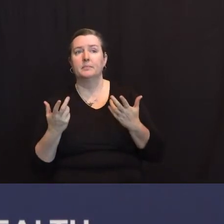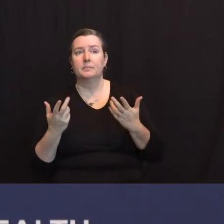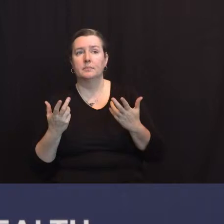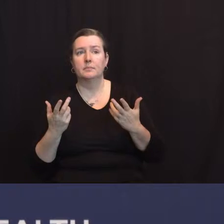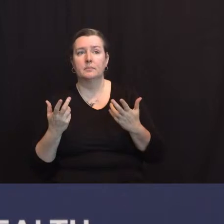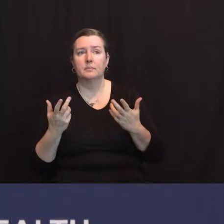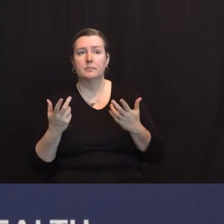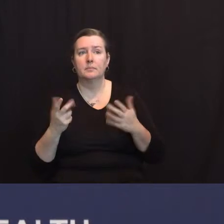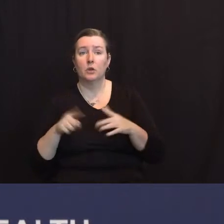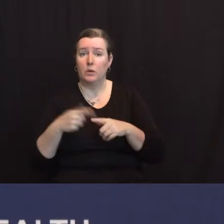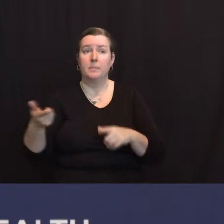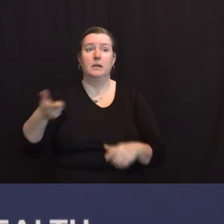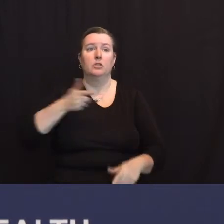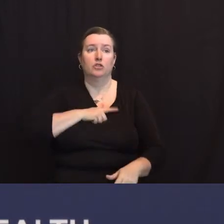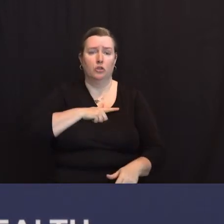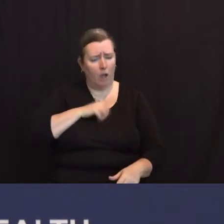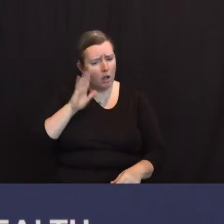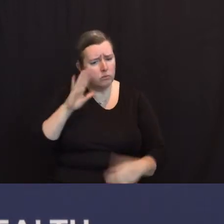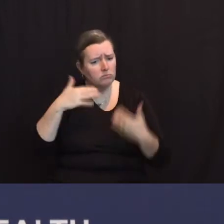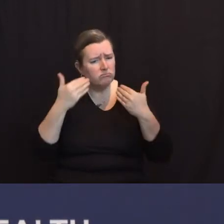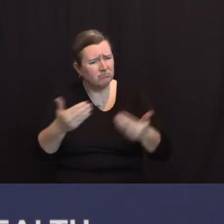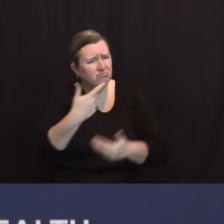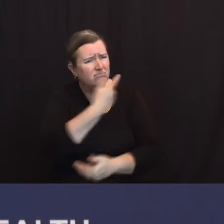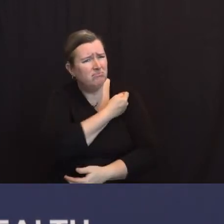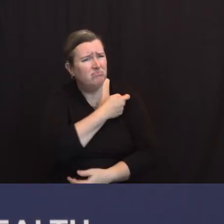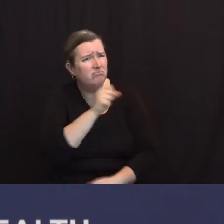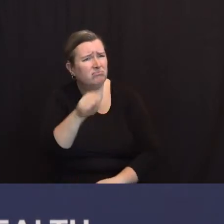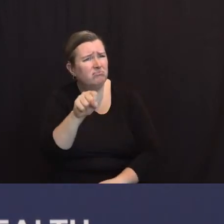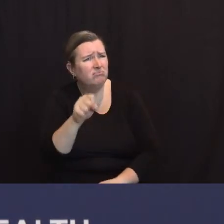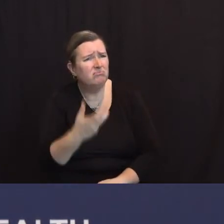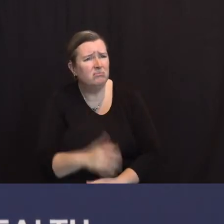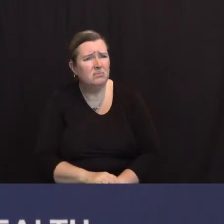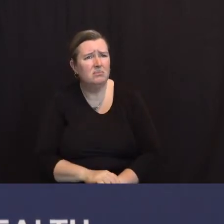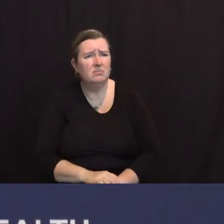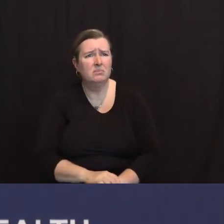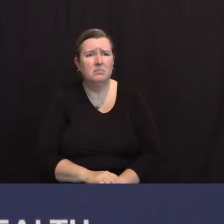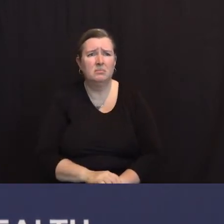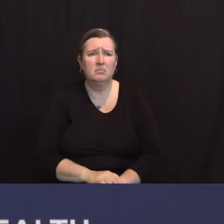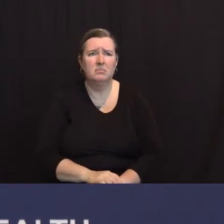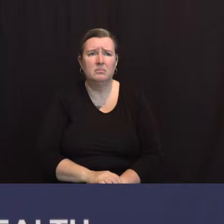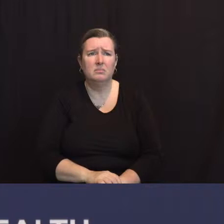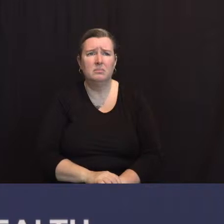it. And I wanted to say this earlier, and Eddie, I'd love you to weigh in on this.